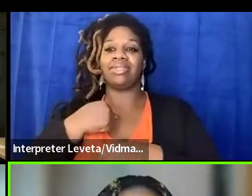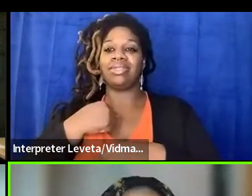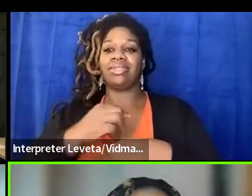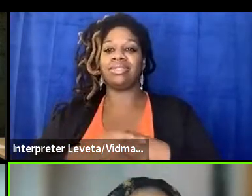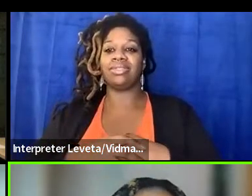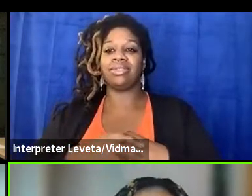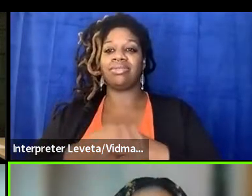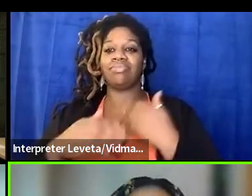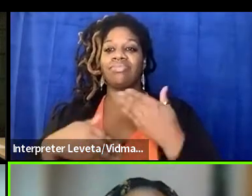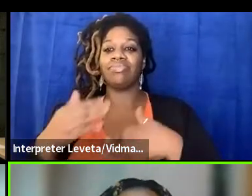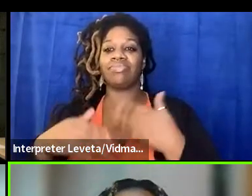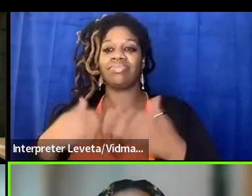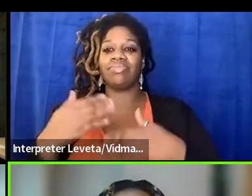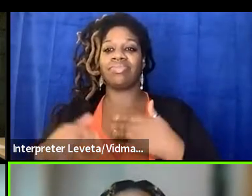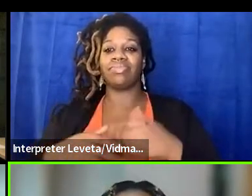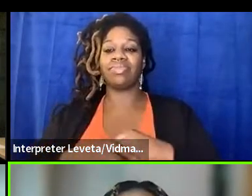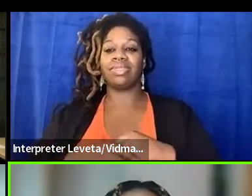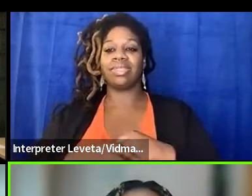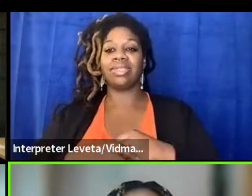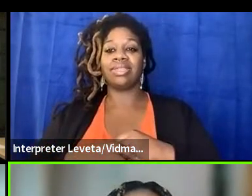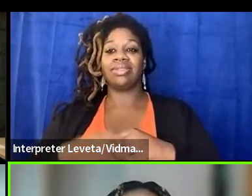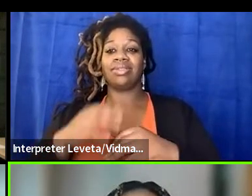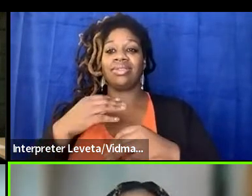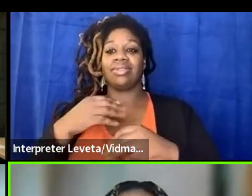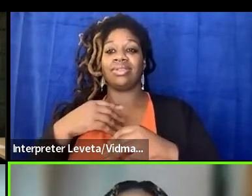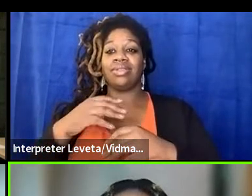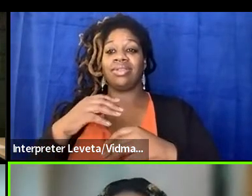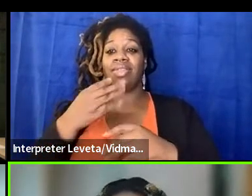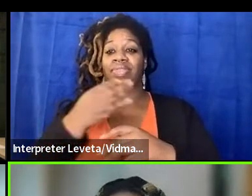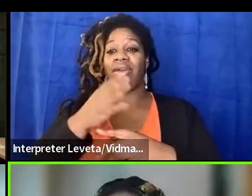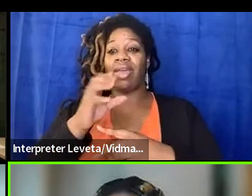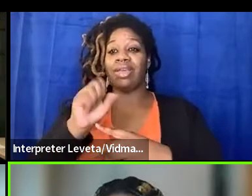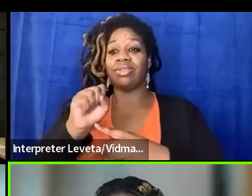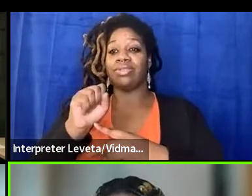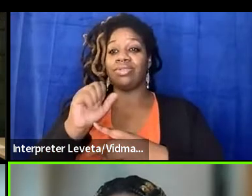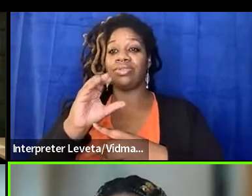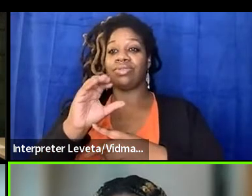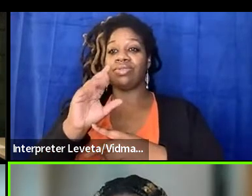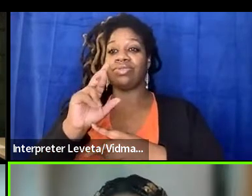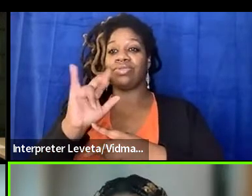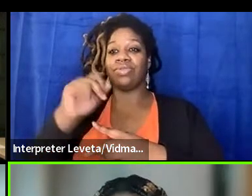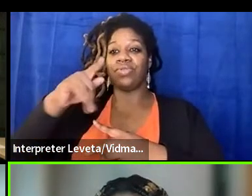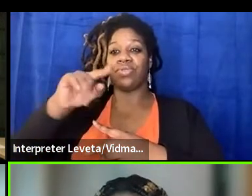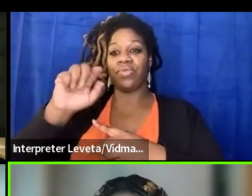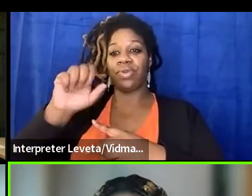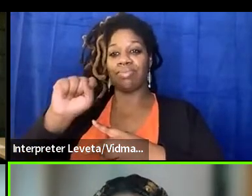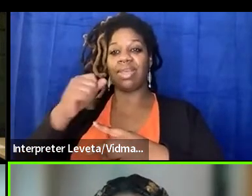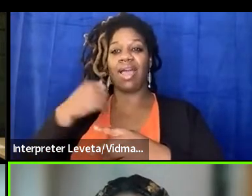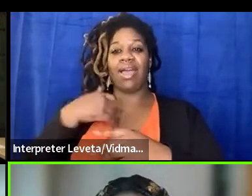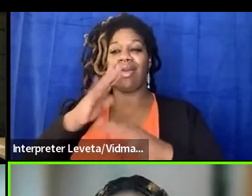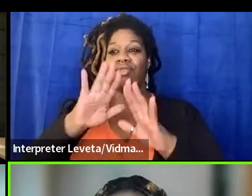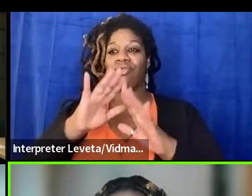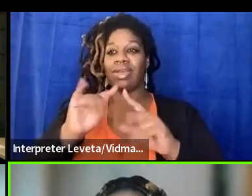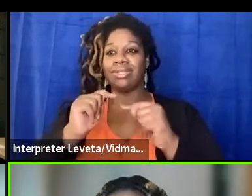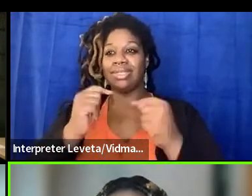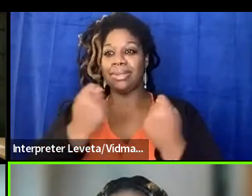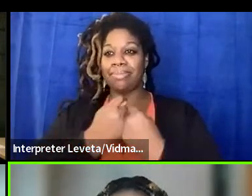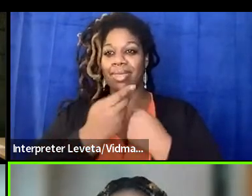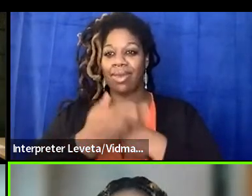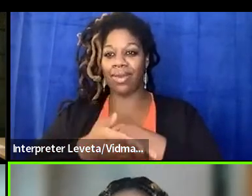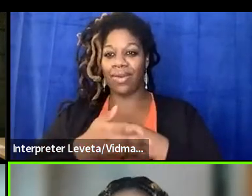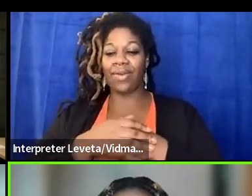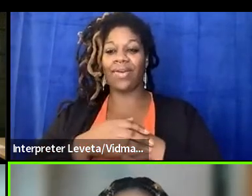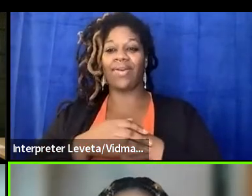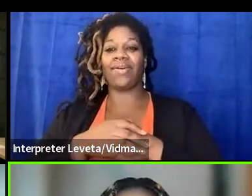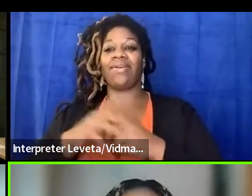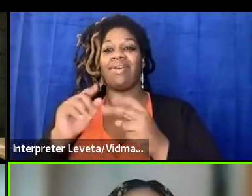At Scripps, I had like a great team there. It was Jane Taranis and Jennifer Taylor, and they really I